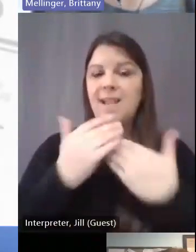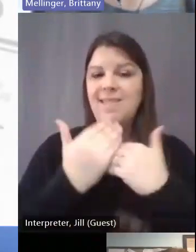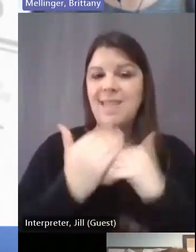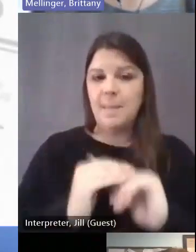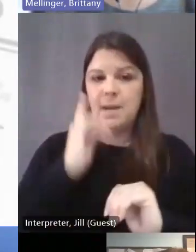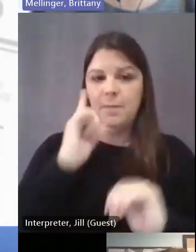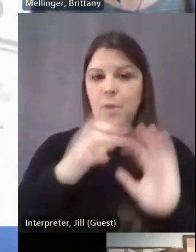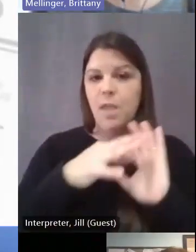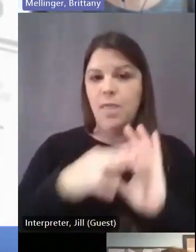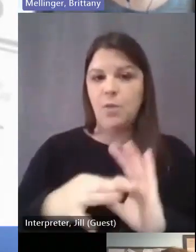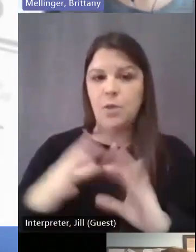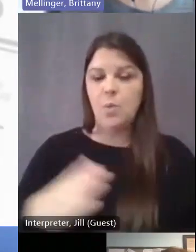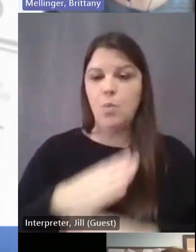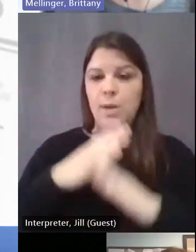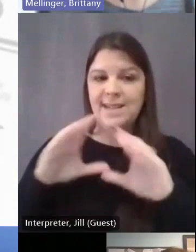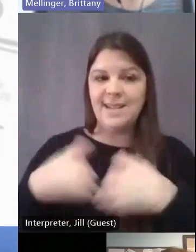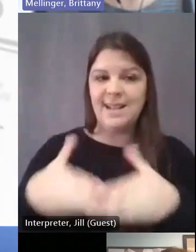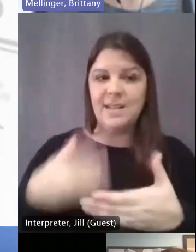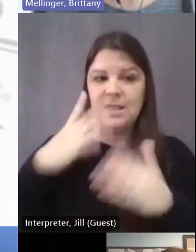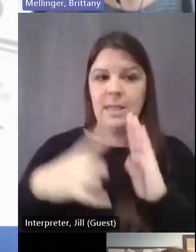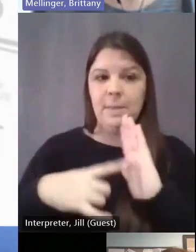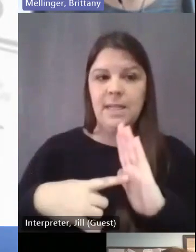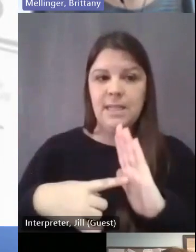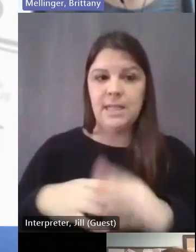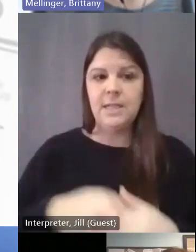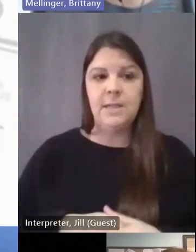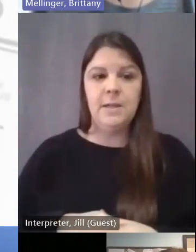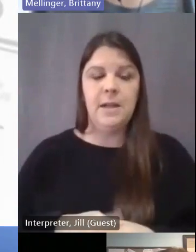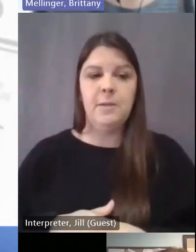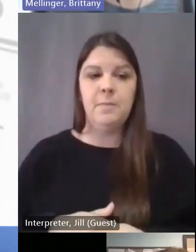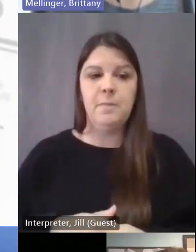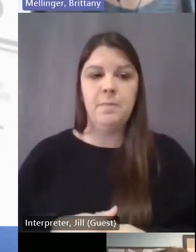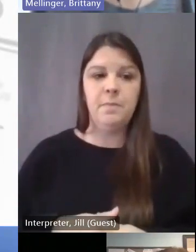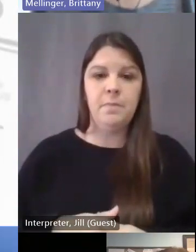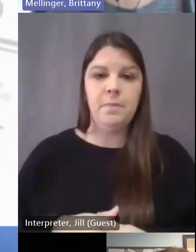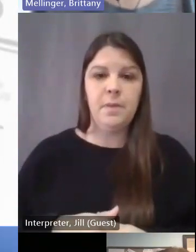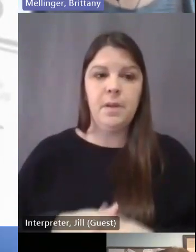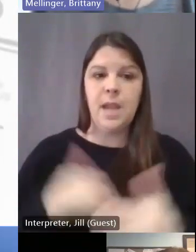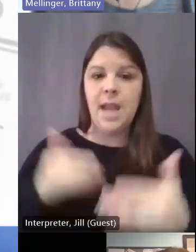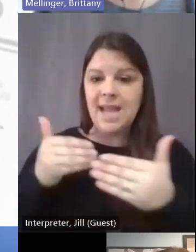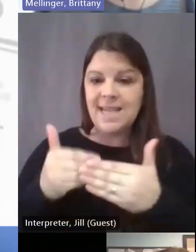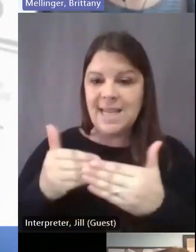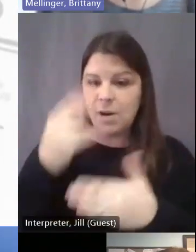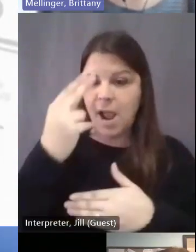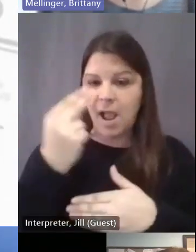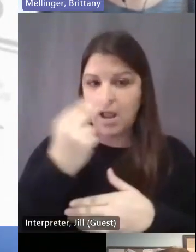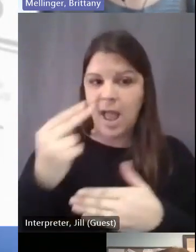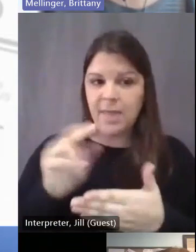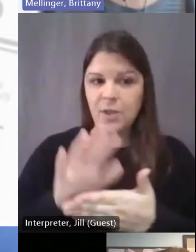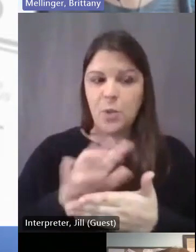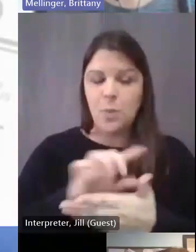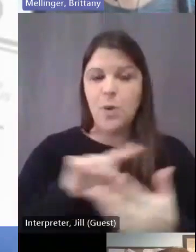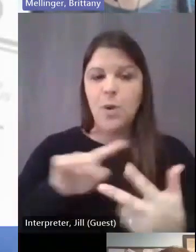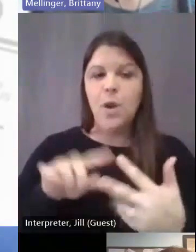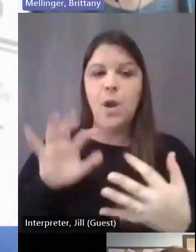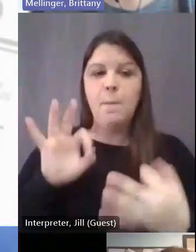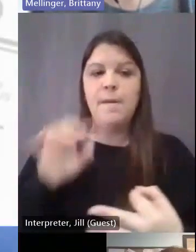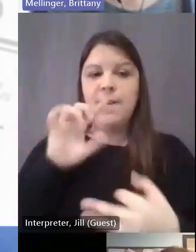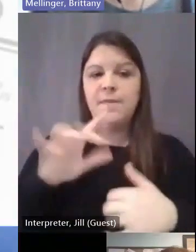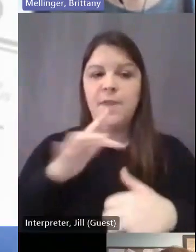protected class. You can see some examples on the screen here. New York Catholic School, perfect for empty nesters. New York